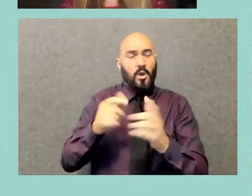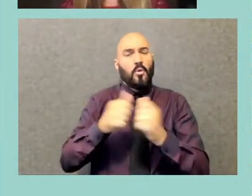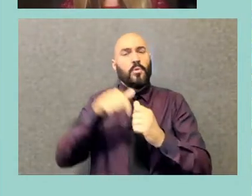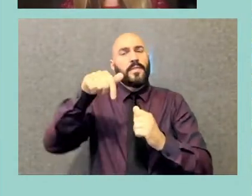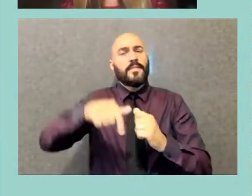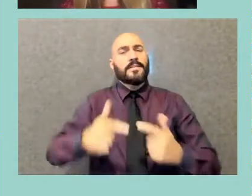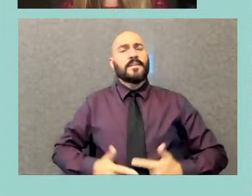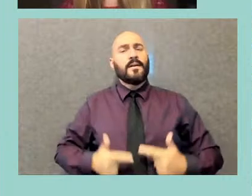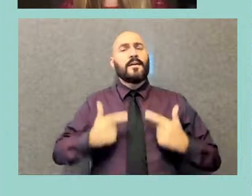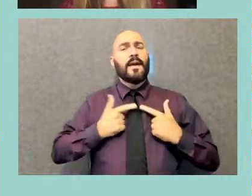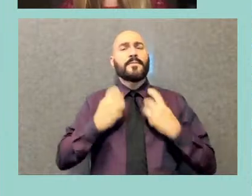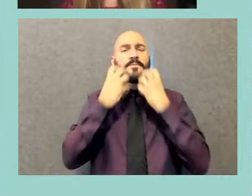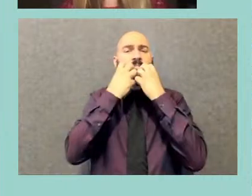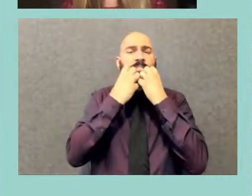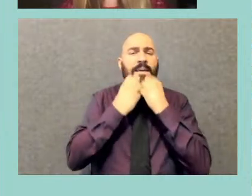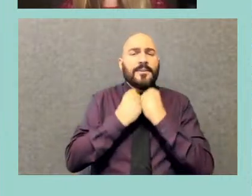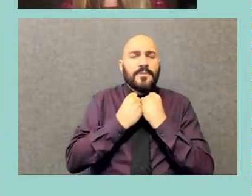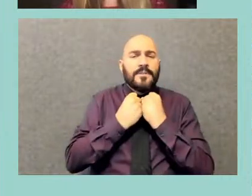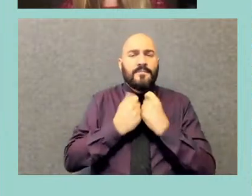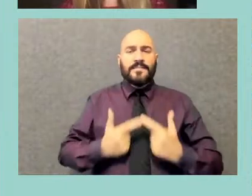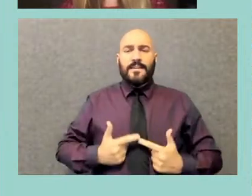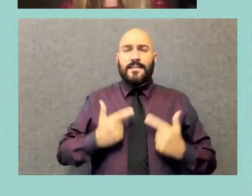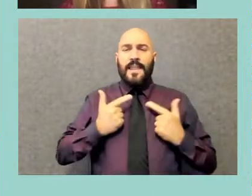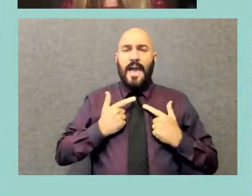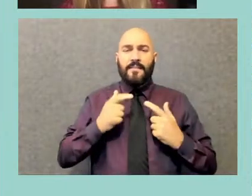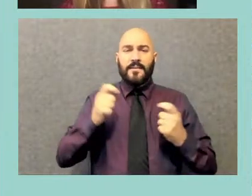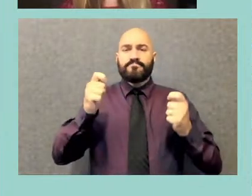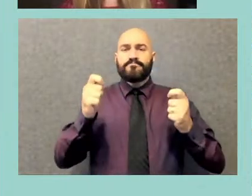life transformation.